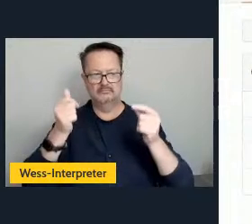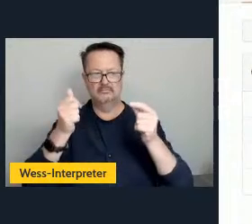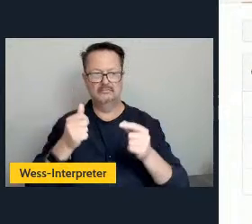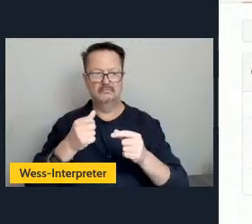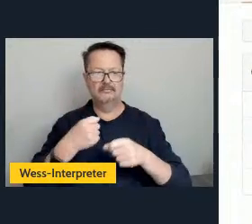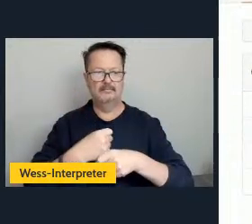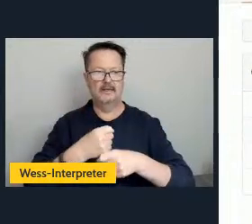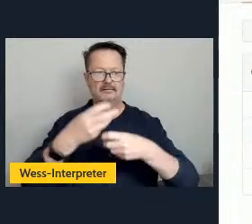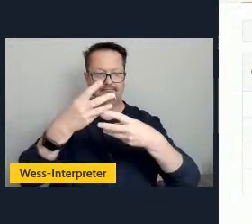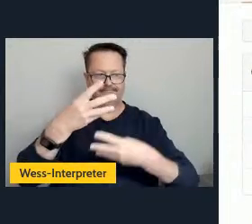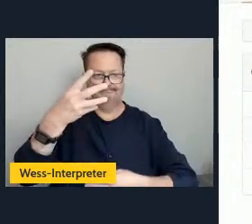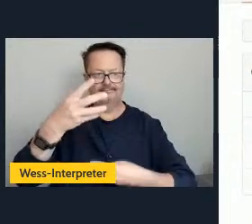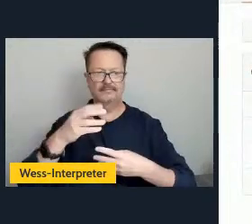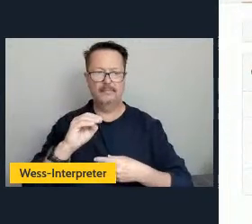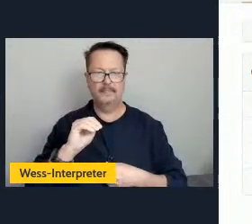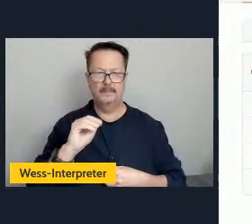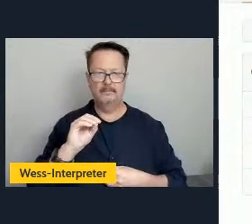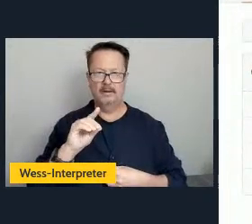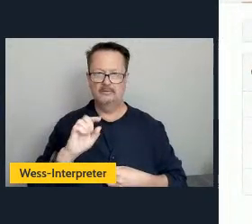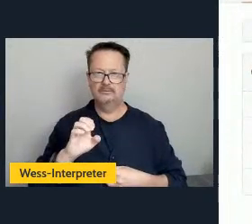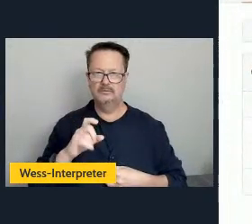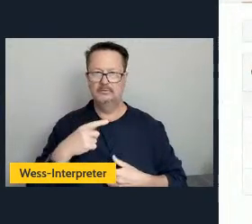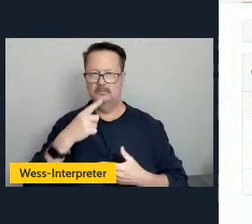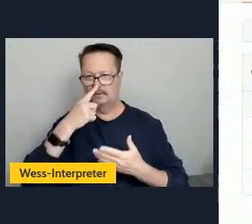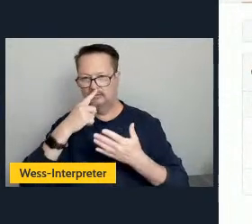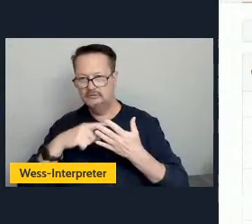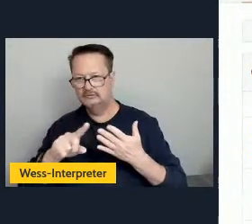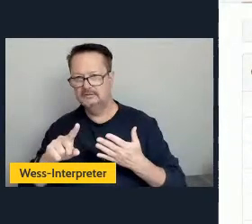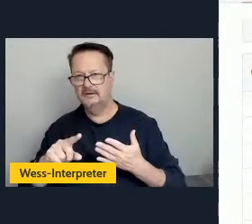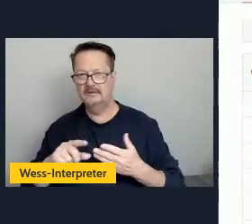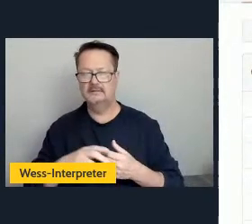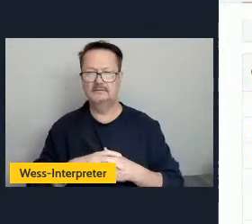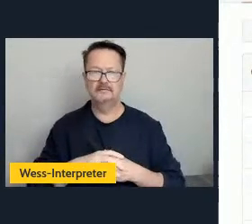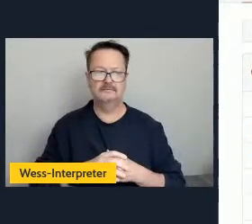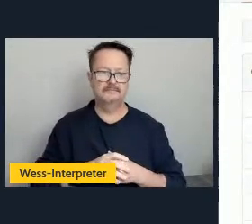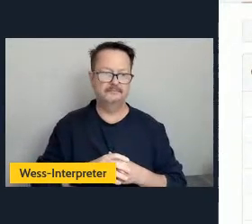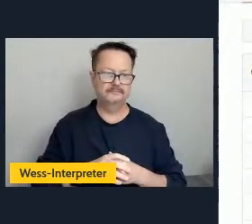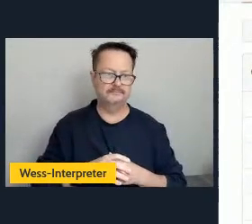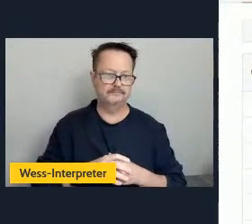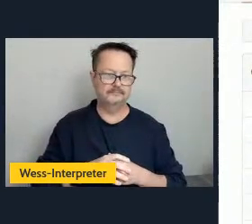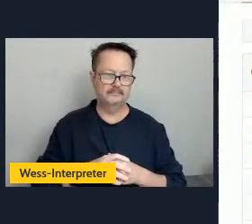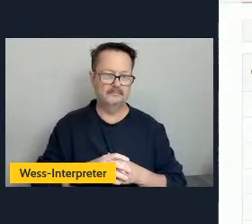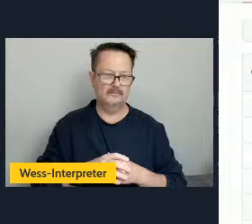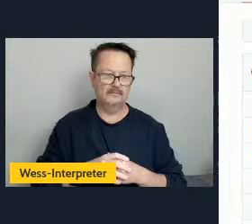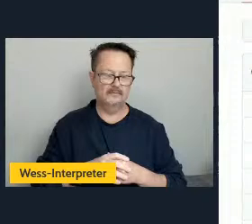modules folder here that we check in because we want to distribute it.